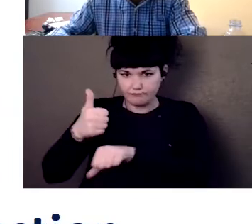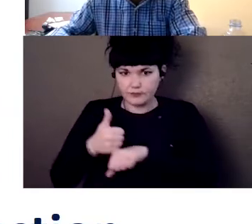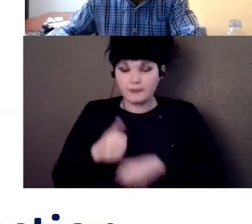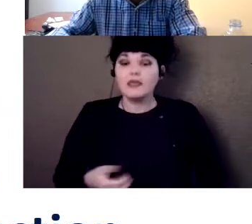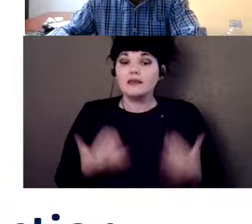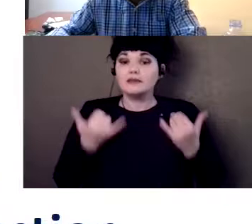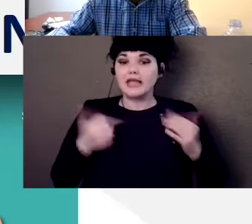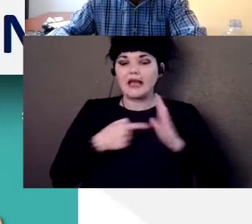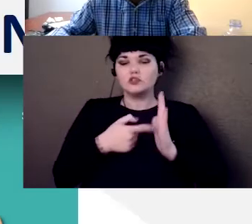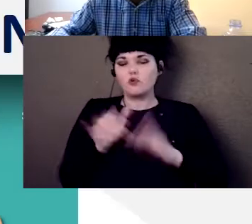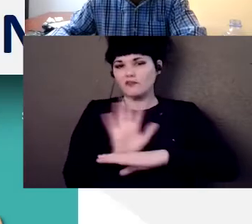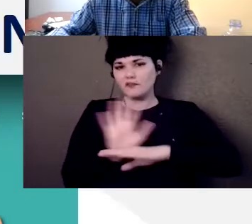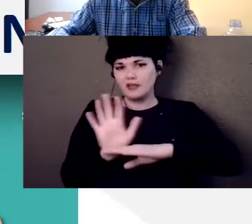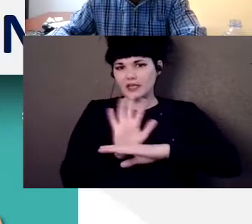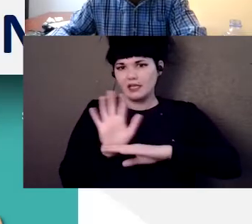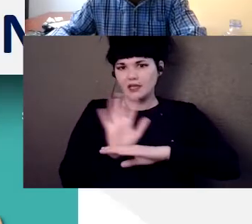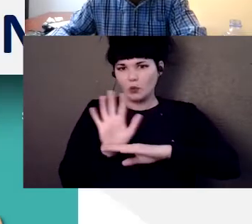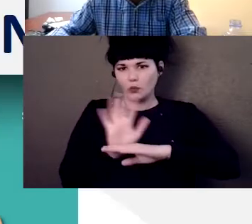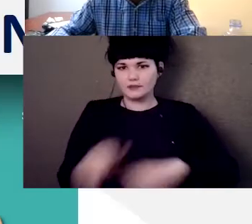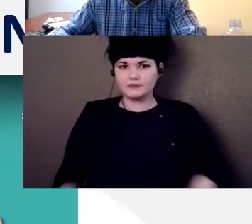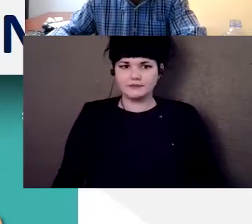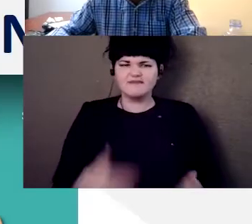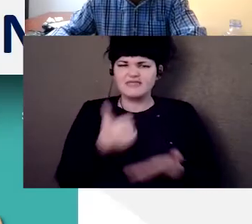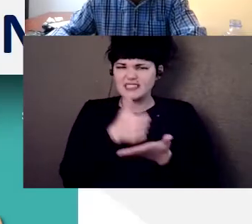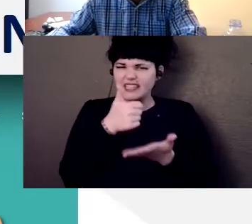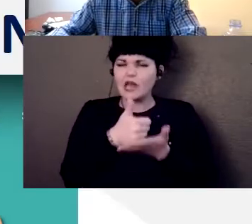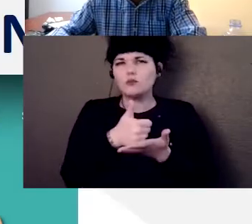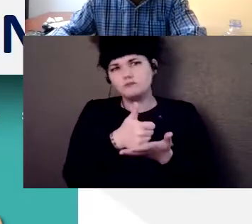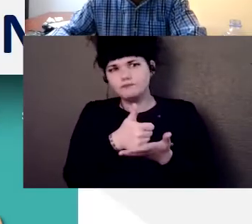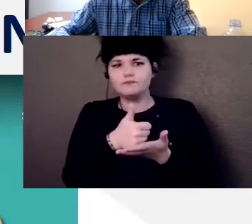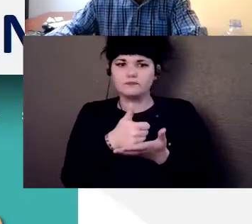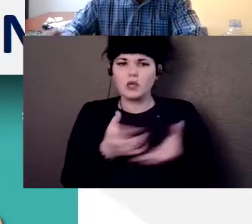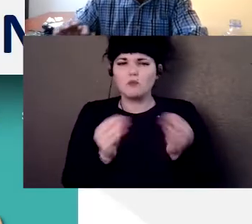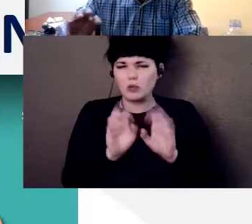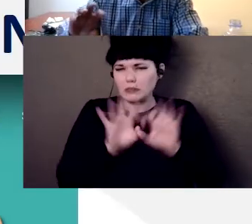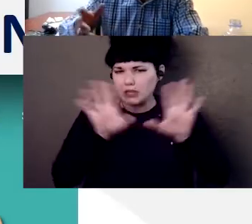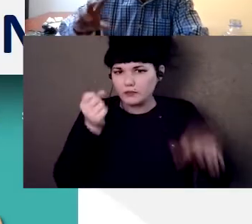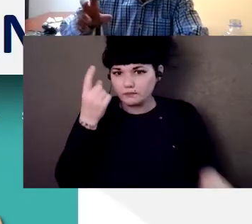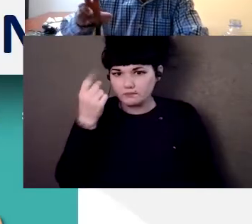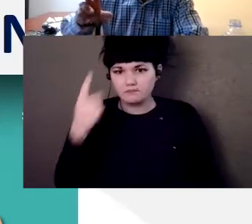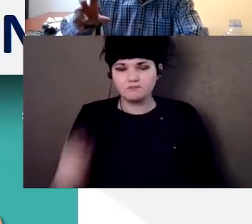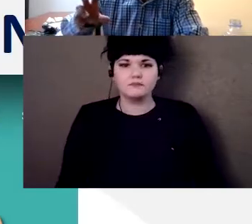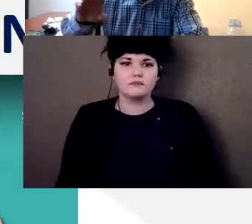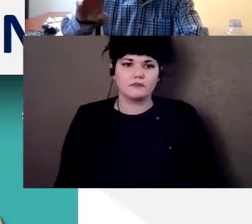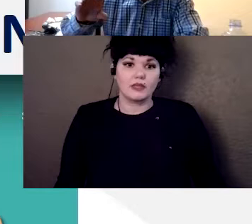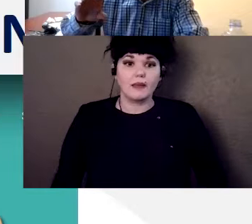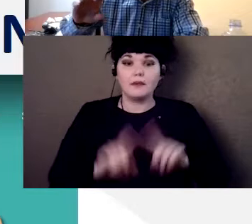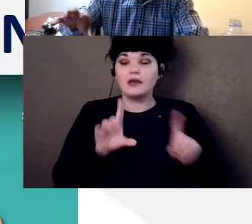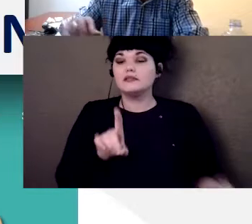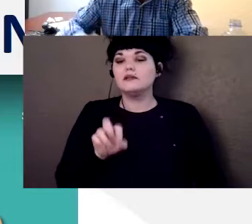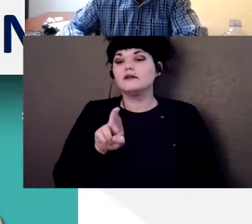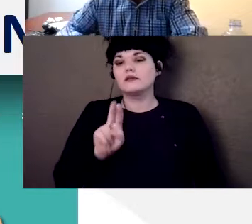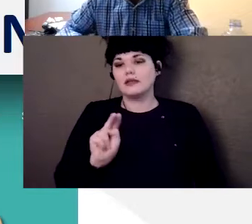video to give you a little bit of a more of an understanding. But DRNY is